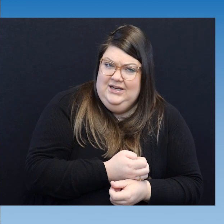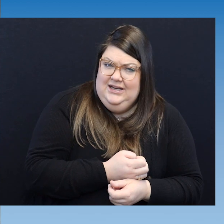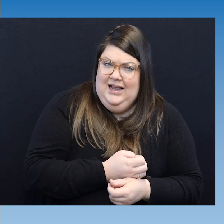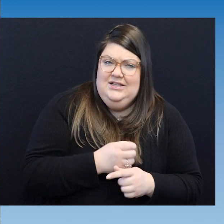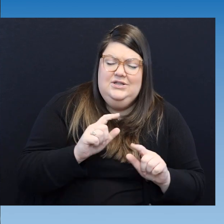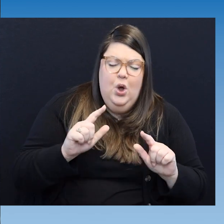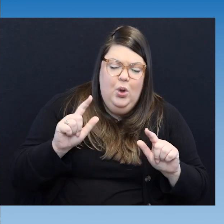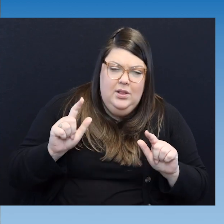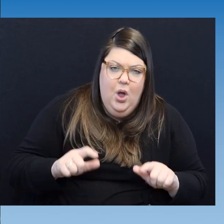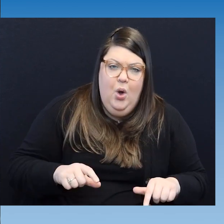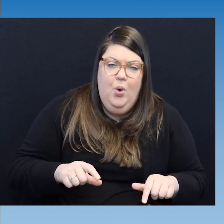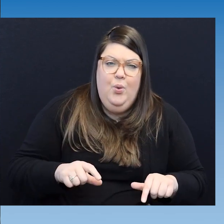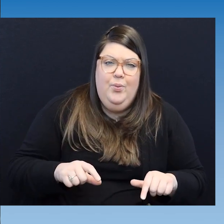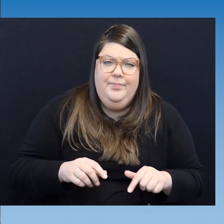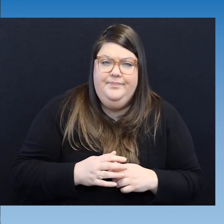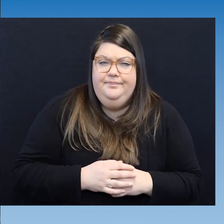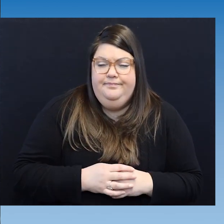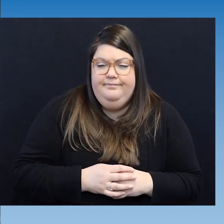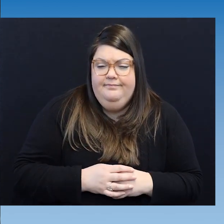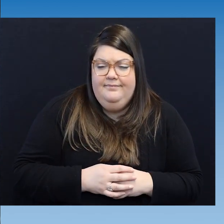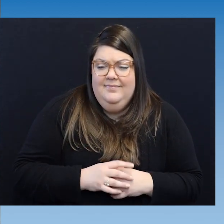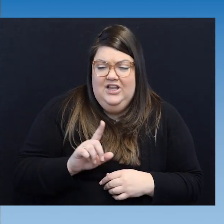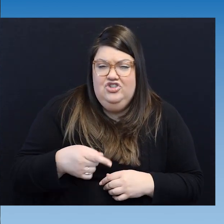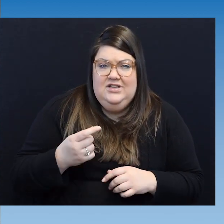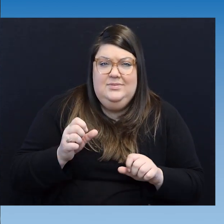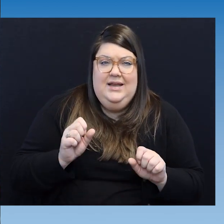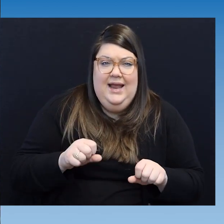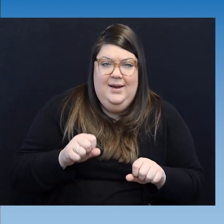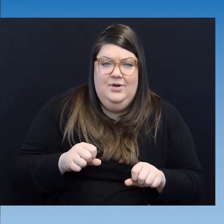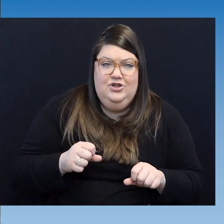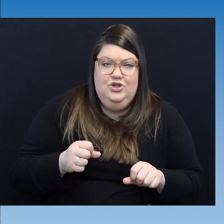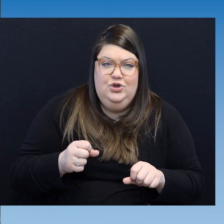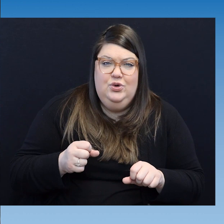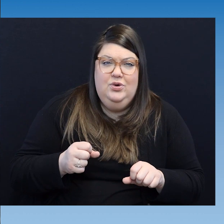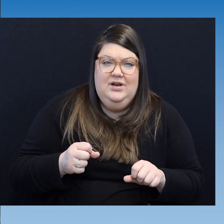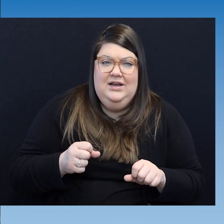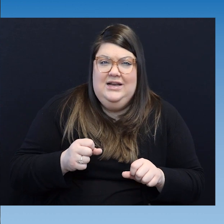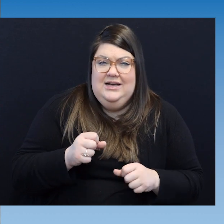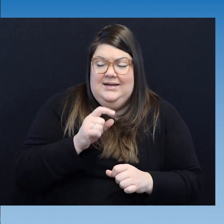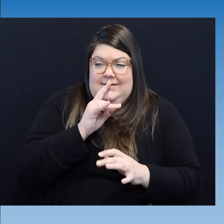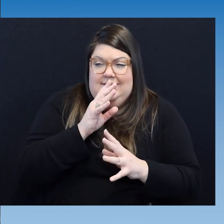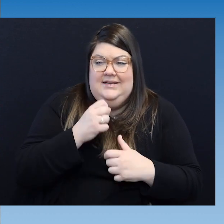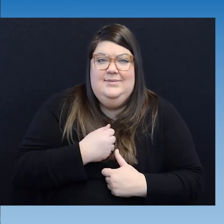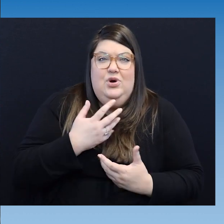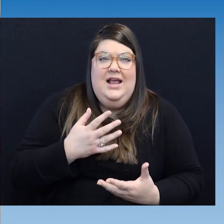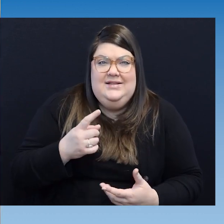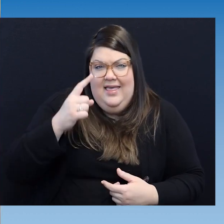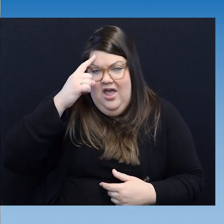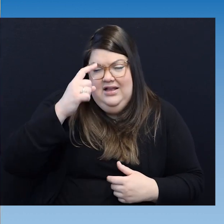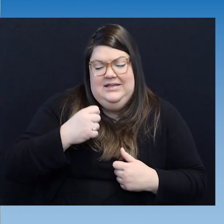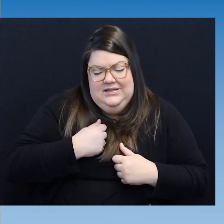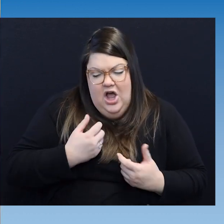low, and, you know, just being able to bring that thought out is exhausting. And